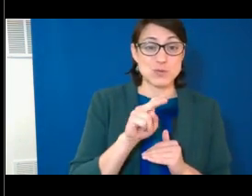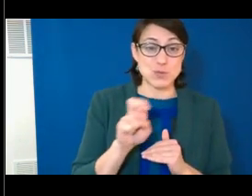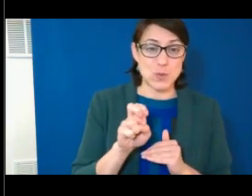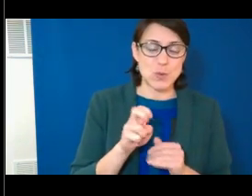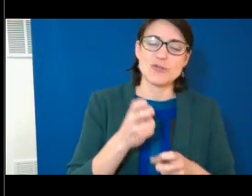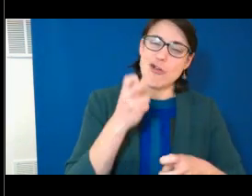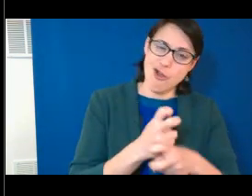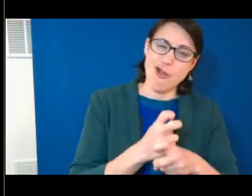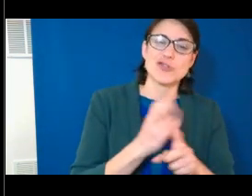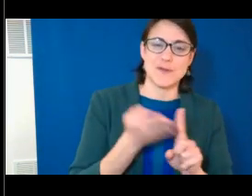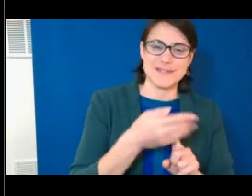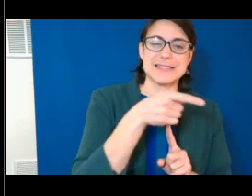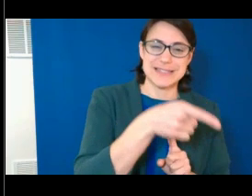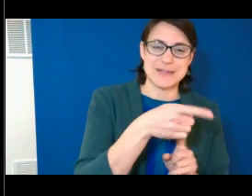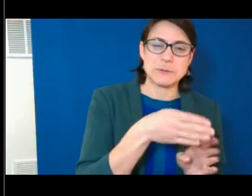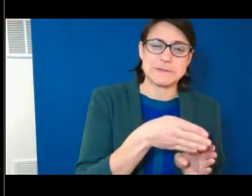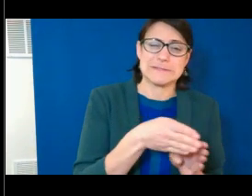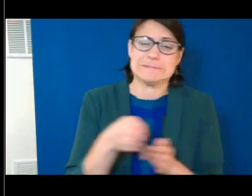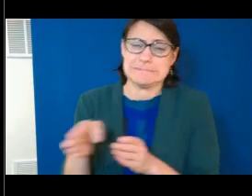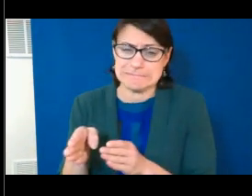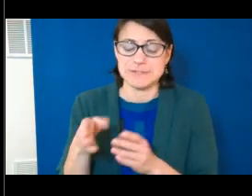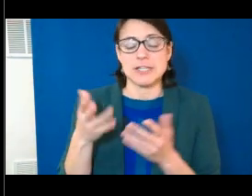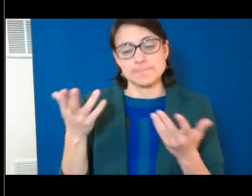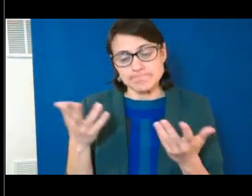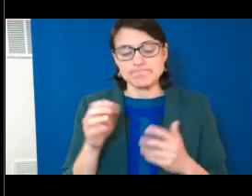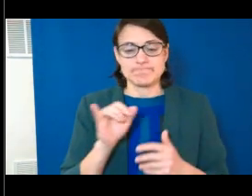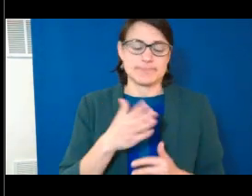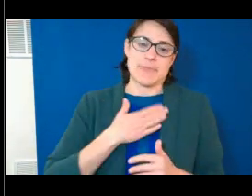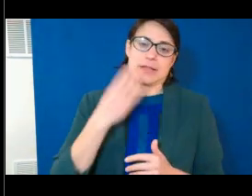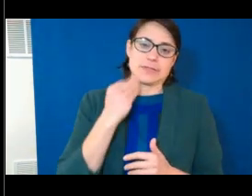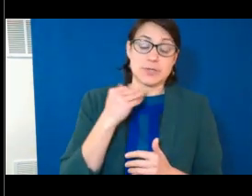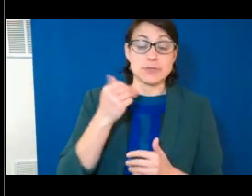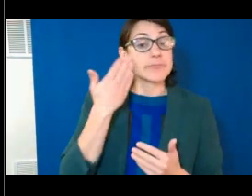my experience. I don't know if anyone else has.